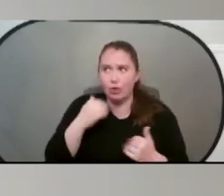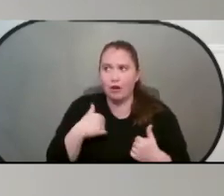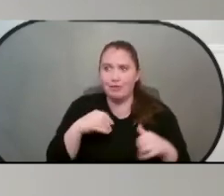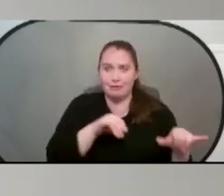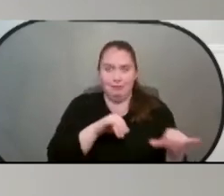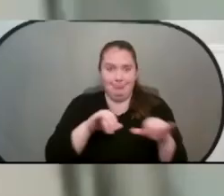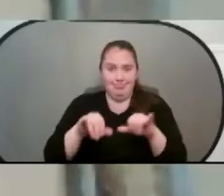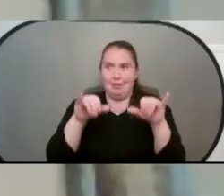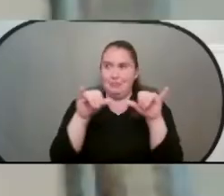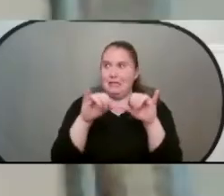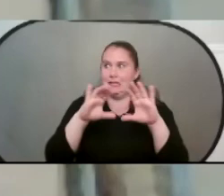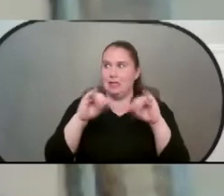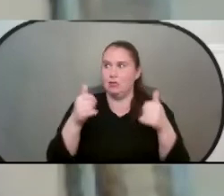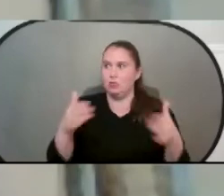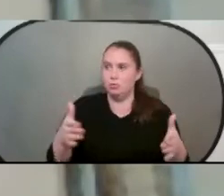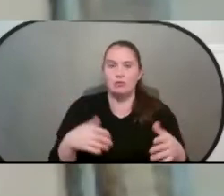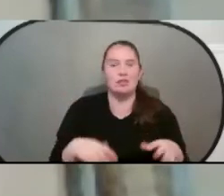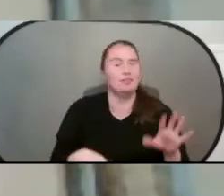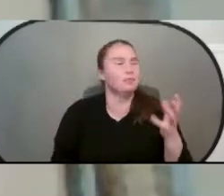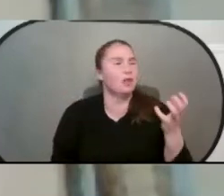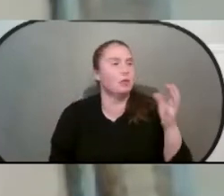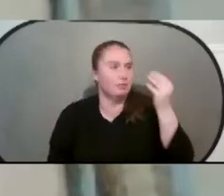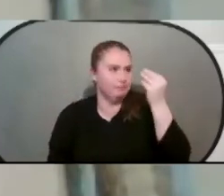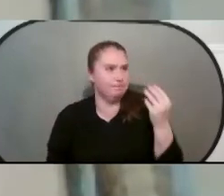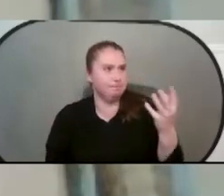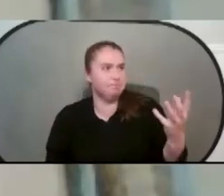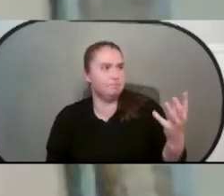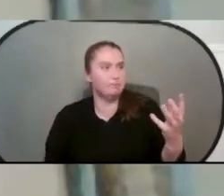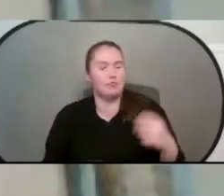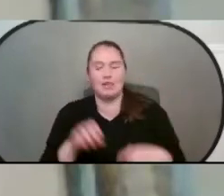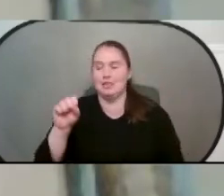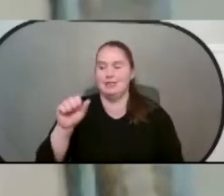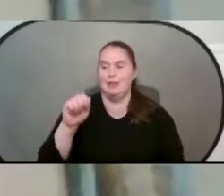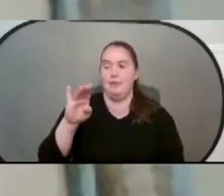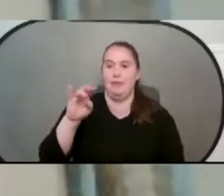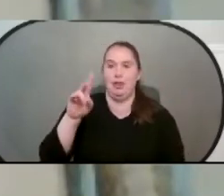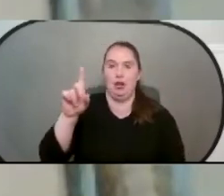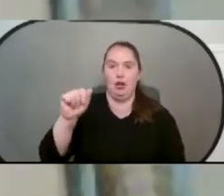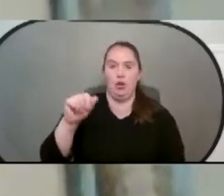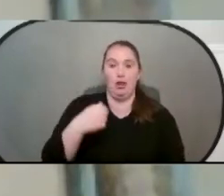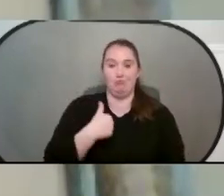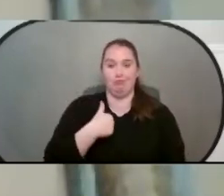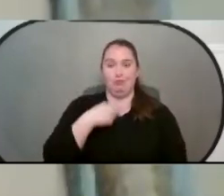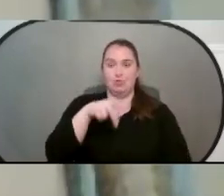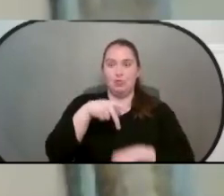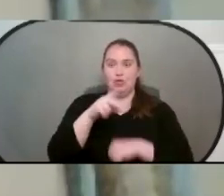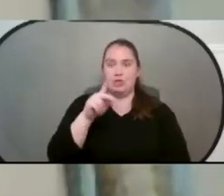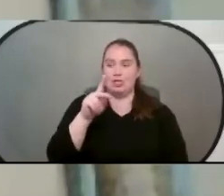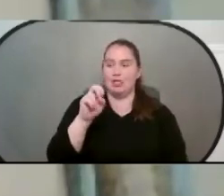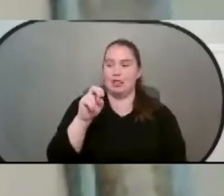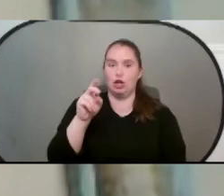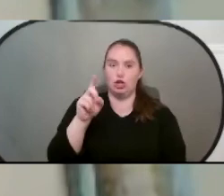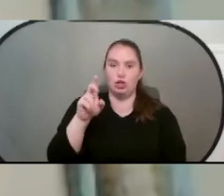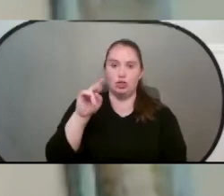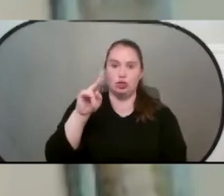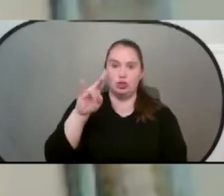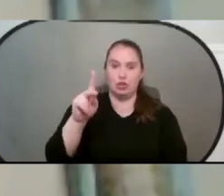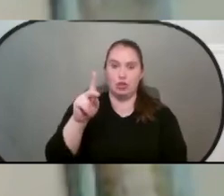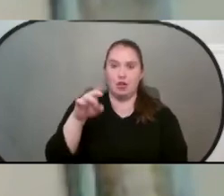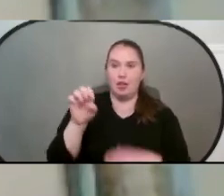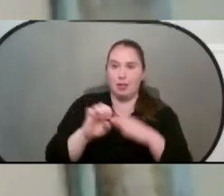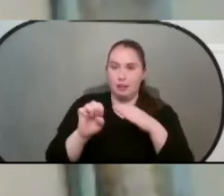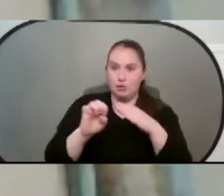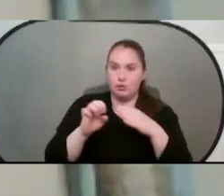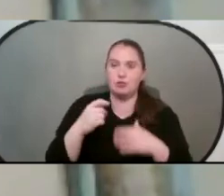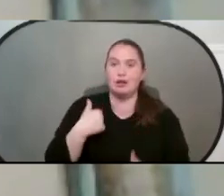classrooms. Is right? I want to touch a little bit about what Ms. Savito is saying. And I'm the principal at Kendrick Elementary. And